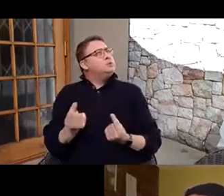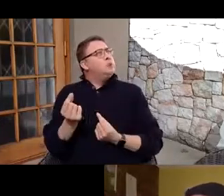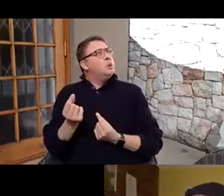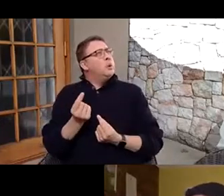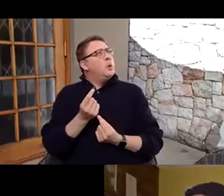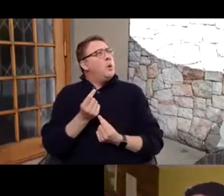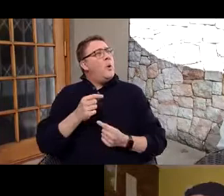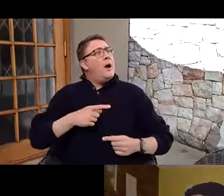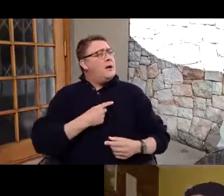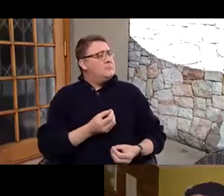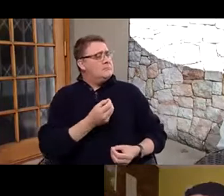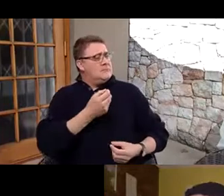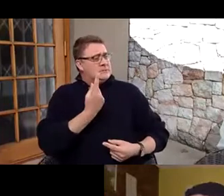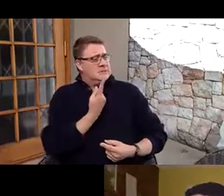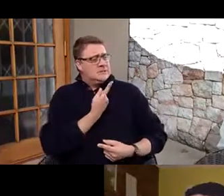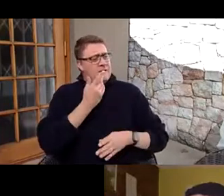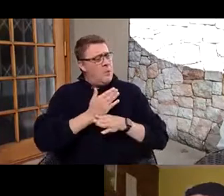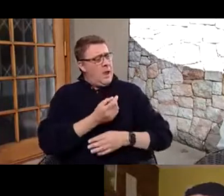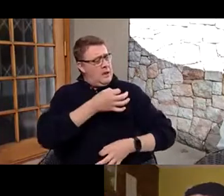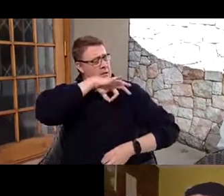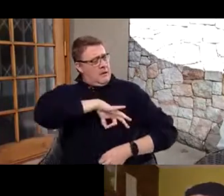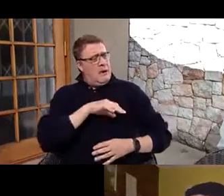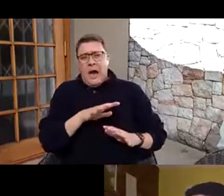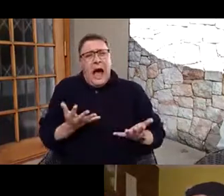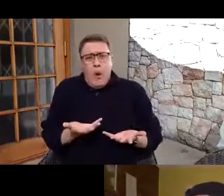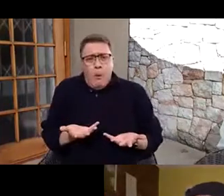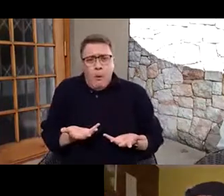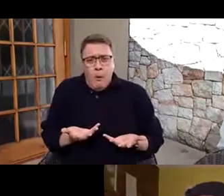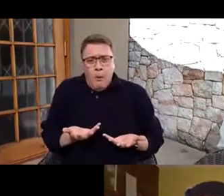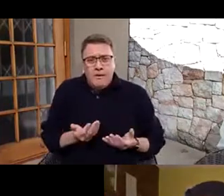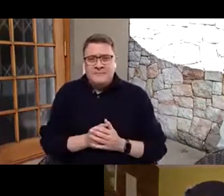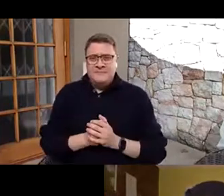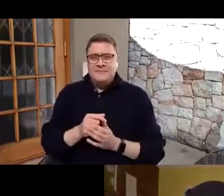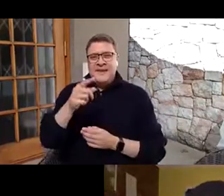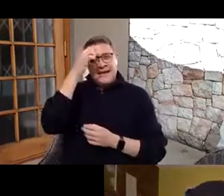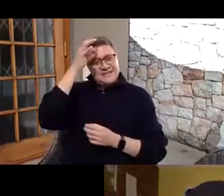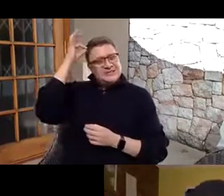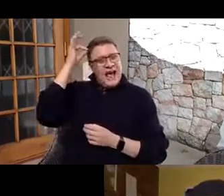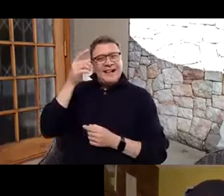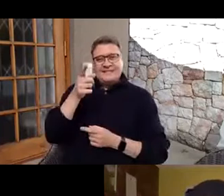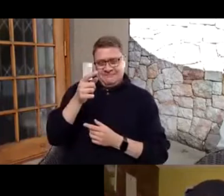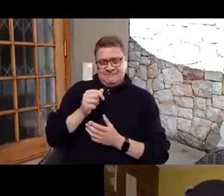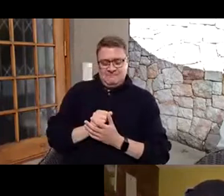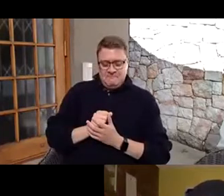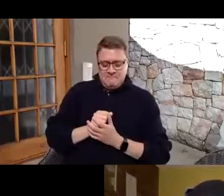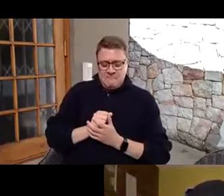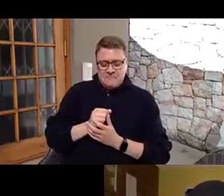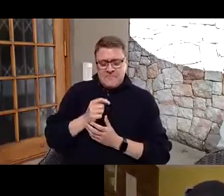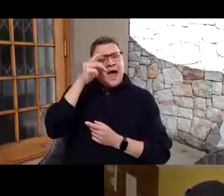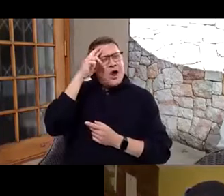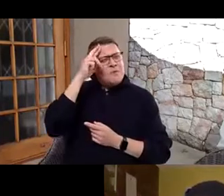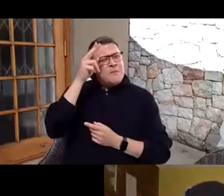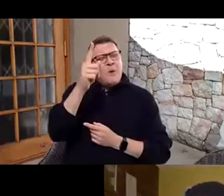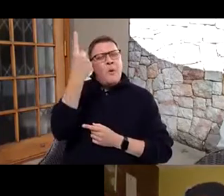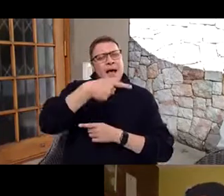myself. I remember the one time we were chatting and you said to me, you remember when you were at school before you